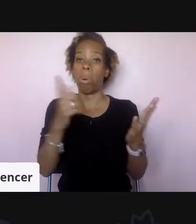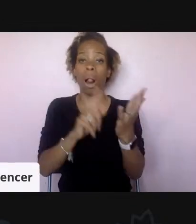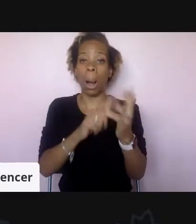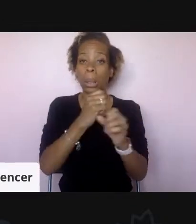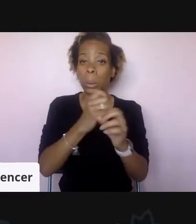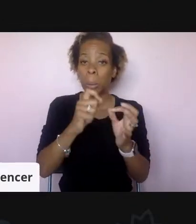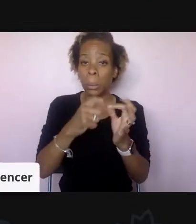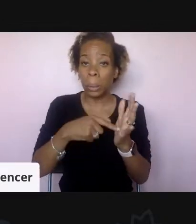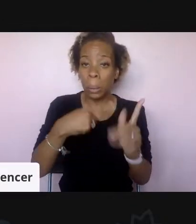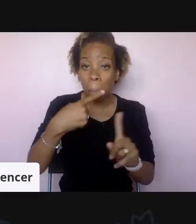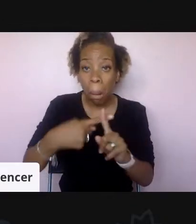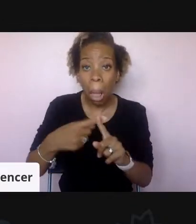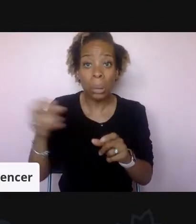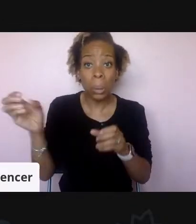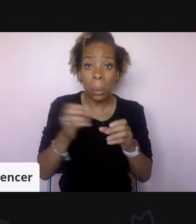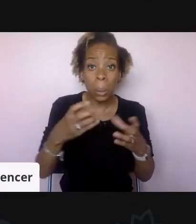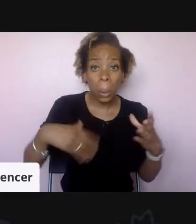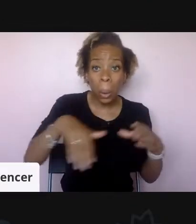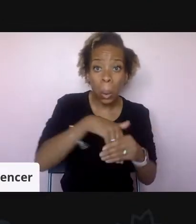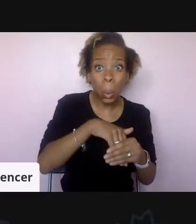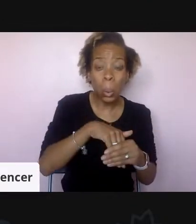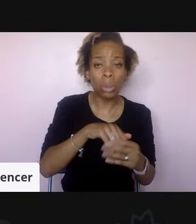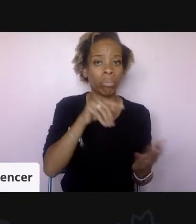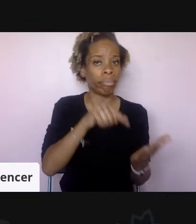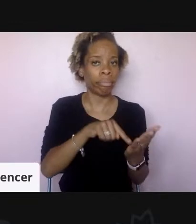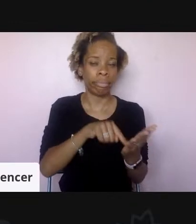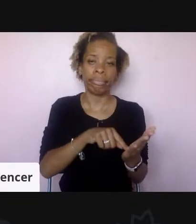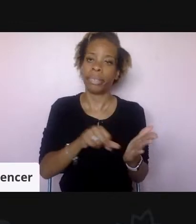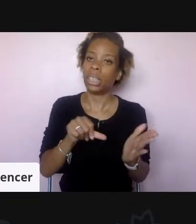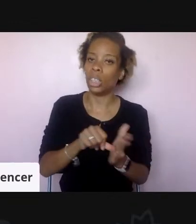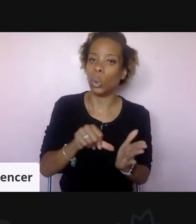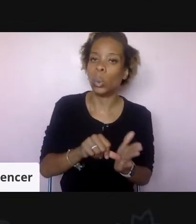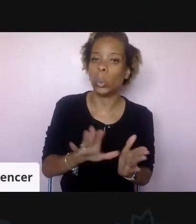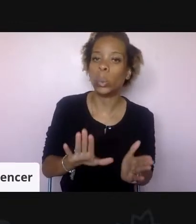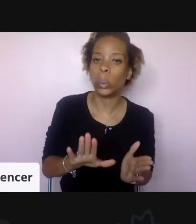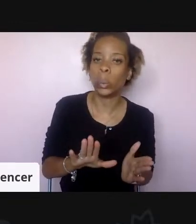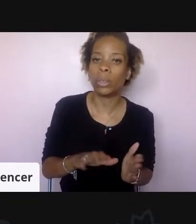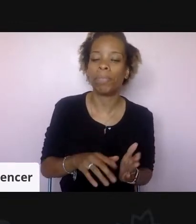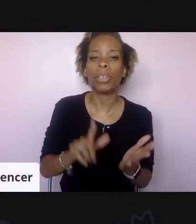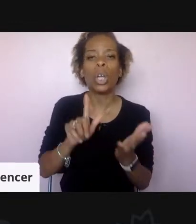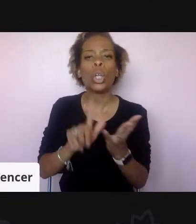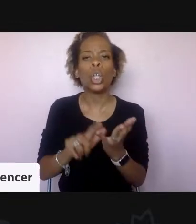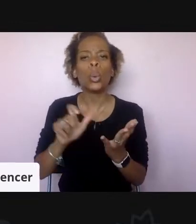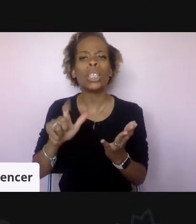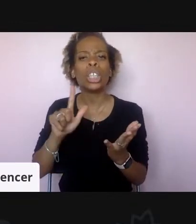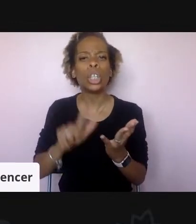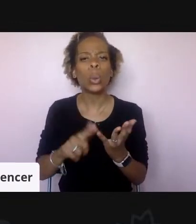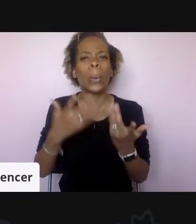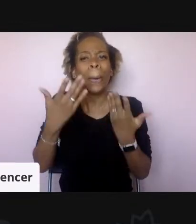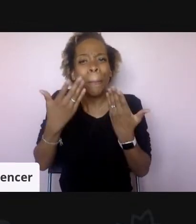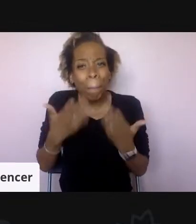voices is a real problem. UCU has addressed